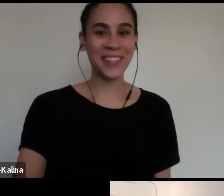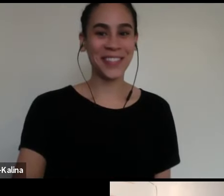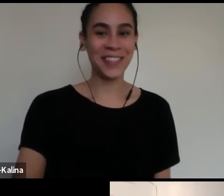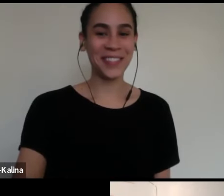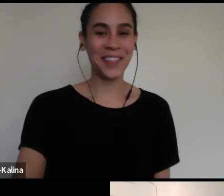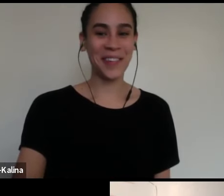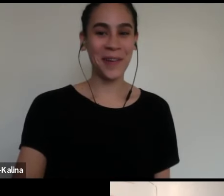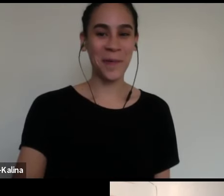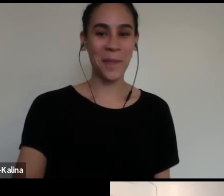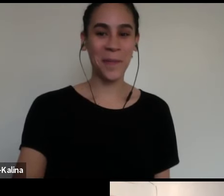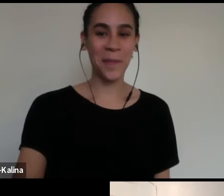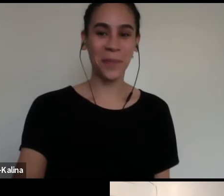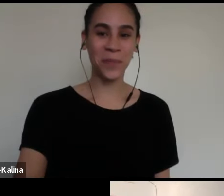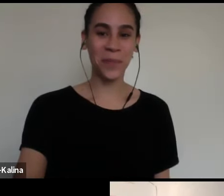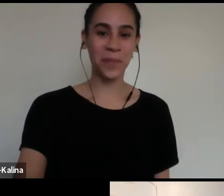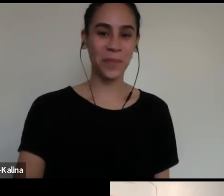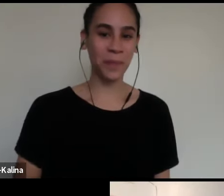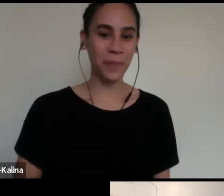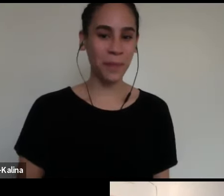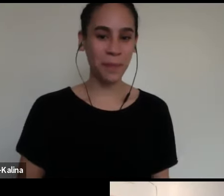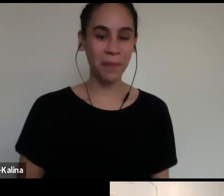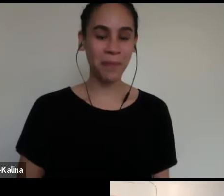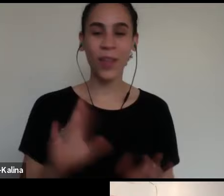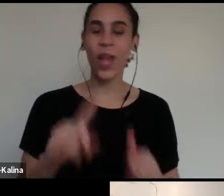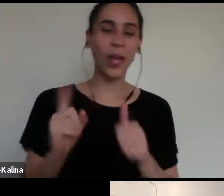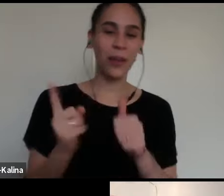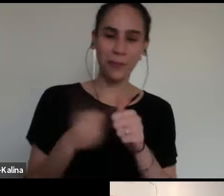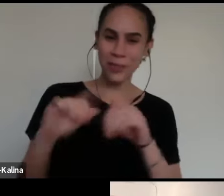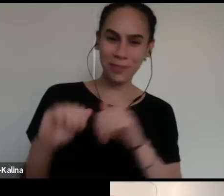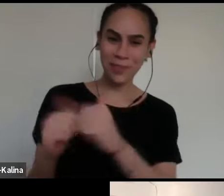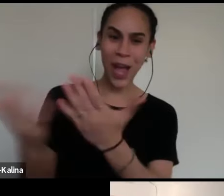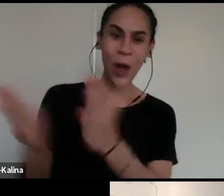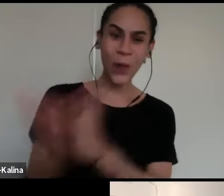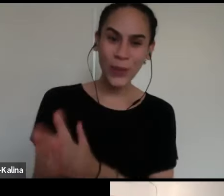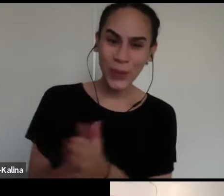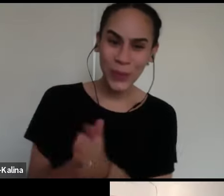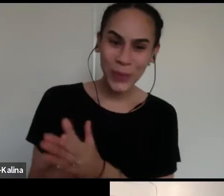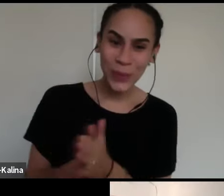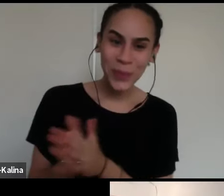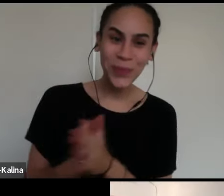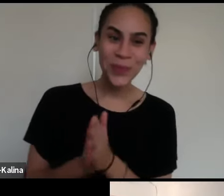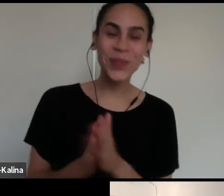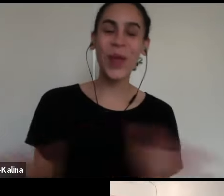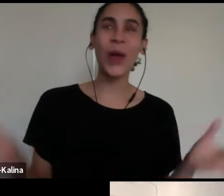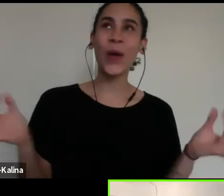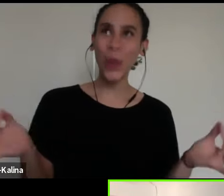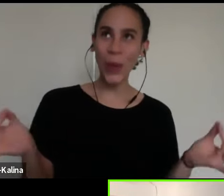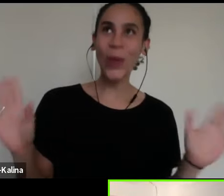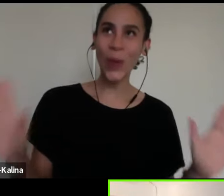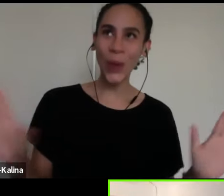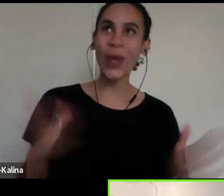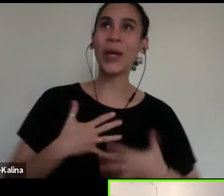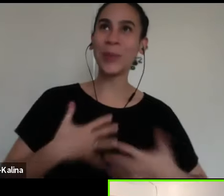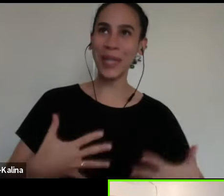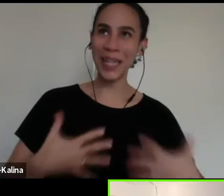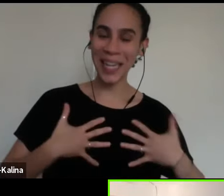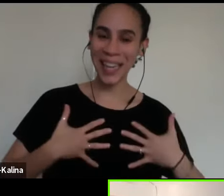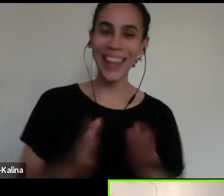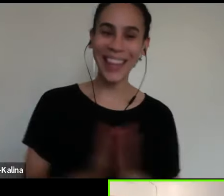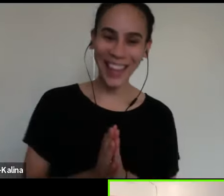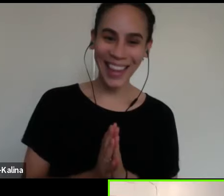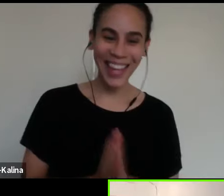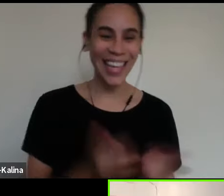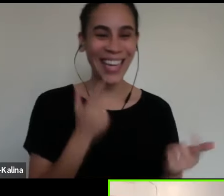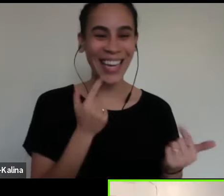And so how are you? Let's start there. How are you? How are you right now? That's right. Yeah, that's